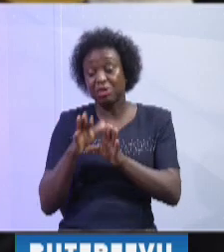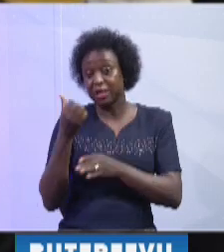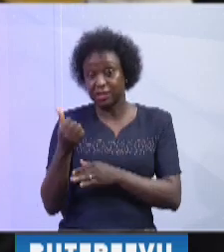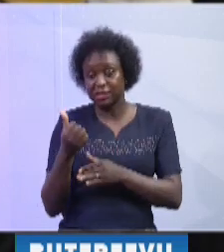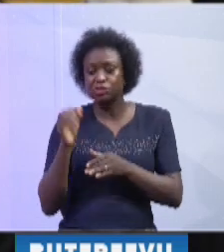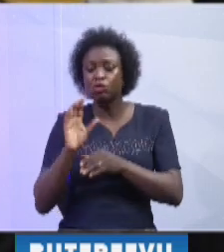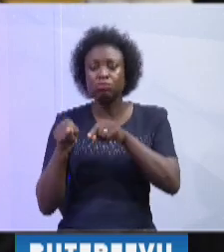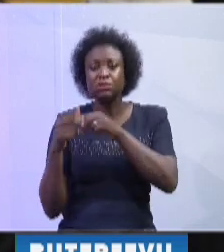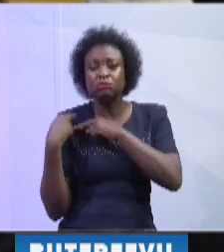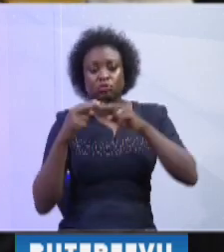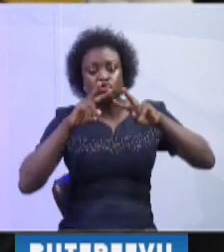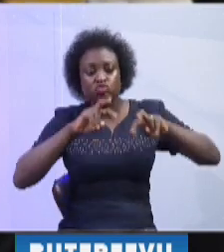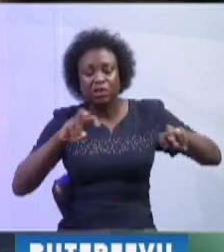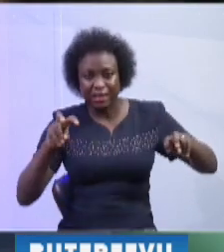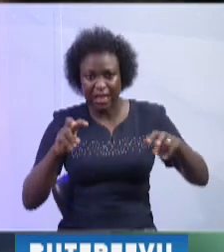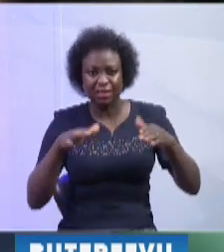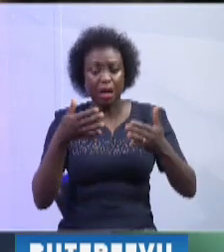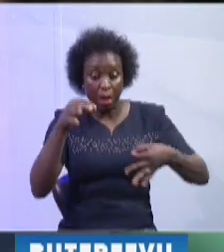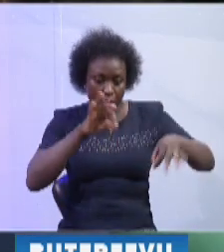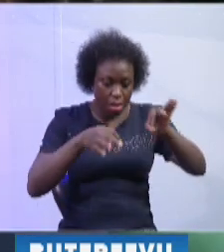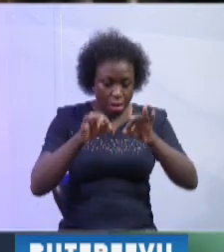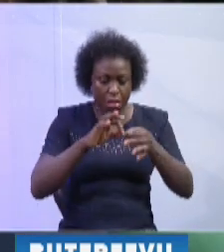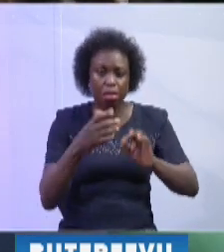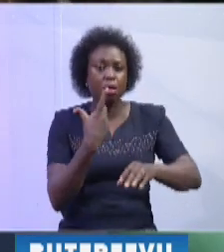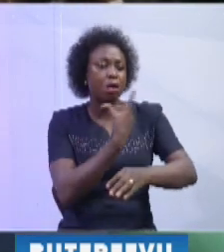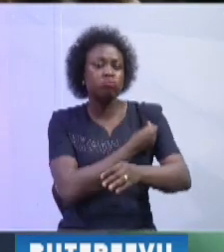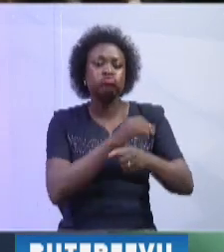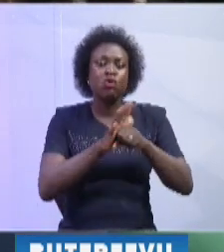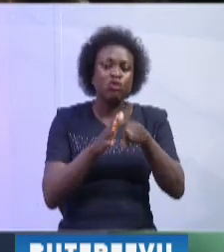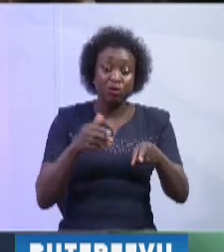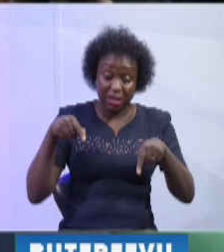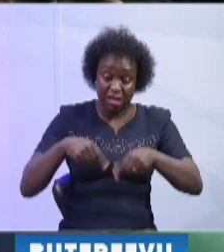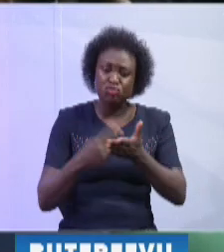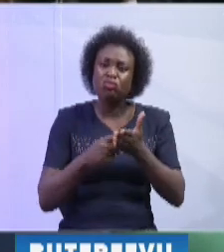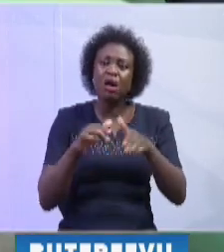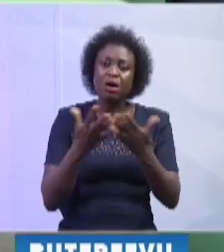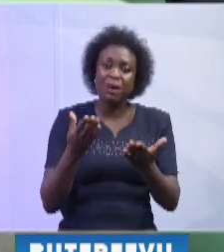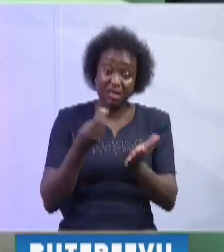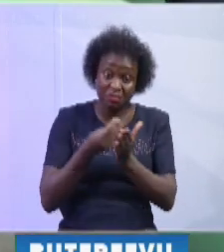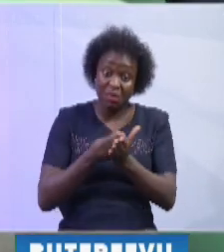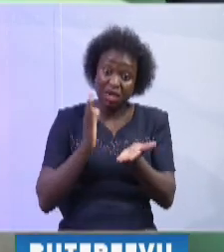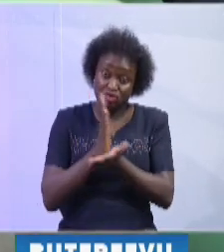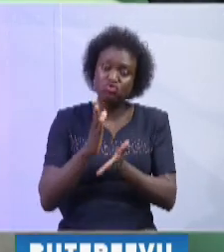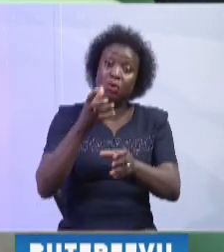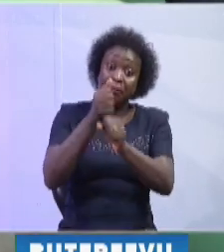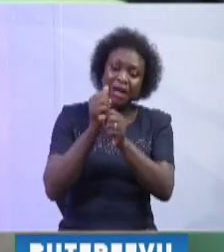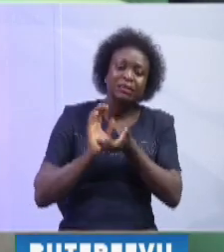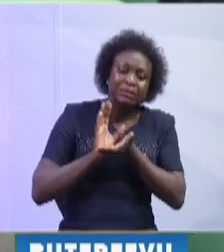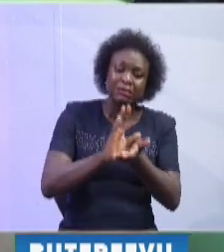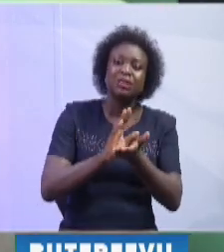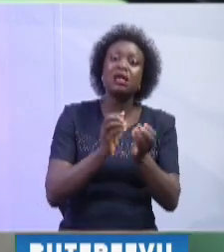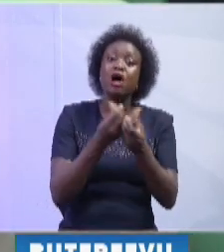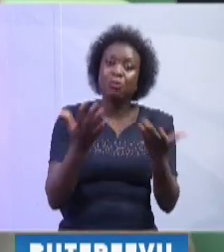kagenda kunoonyereza okukola eddagala erigema ssennyiga corona we kutuuse okumanya omuwendo omutuufu ogw'ensimbi ezaateekebwa mu nteekateeka eno ne